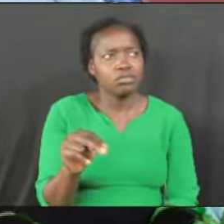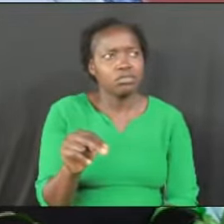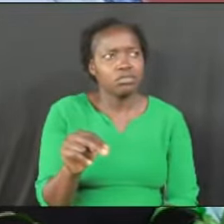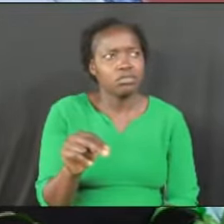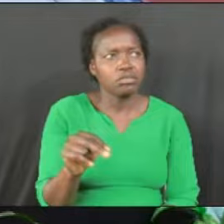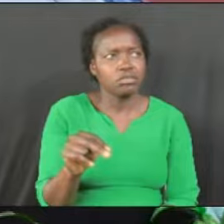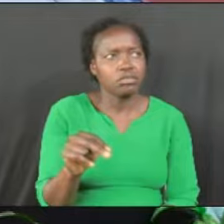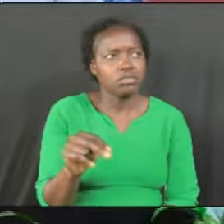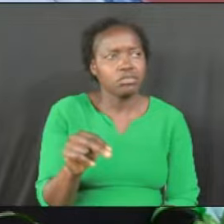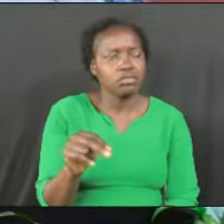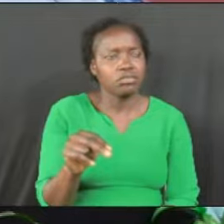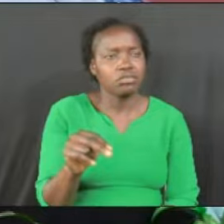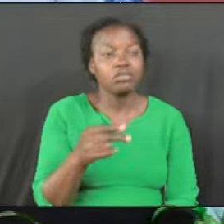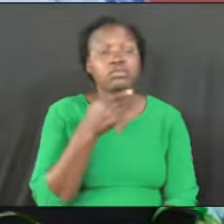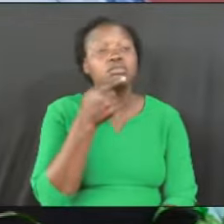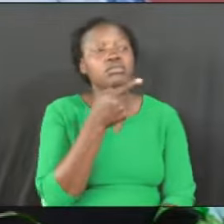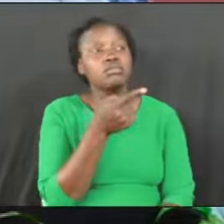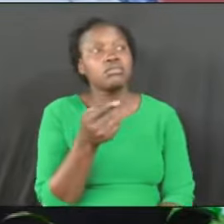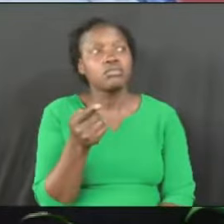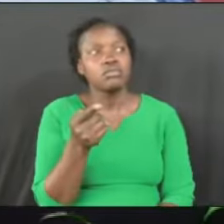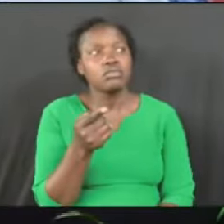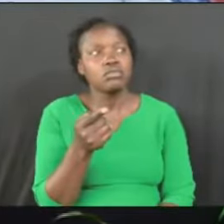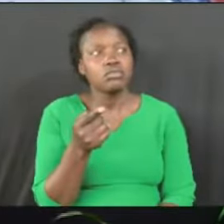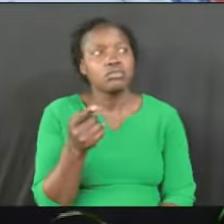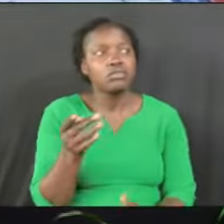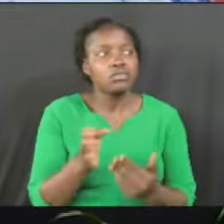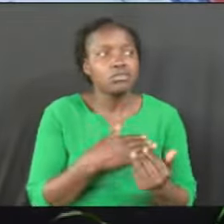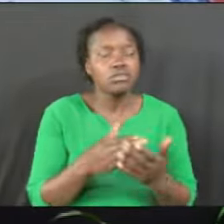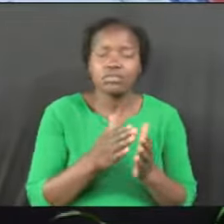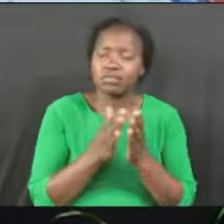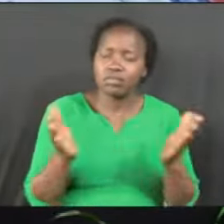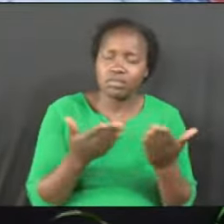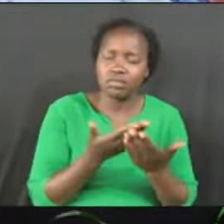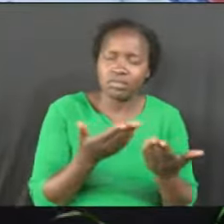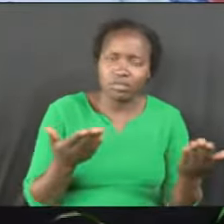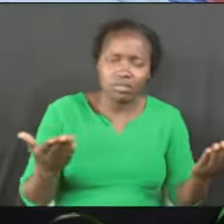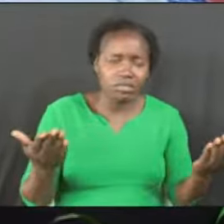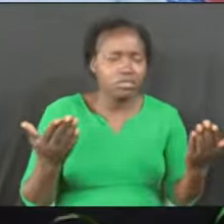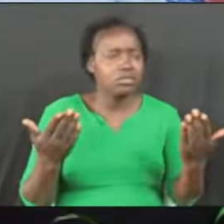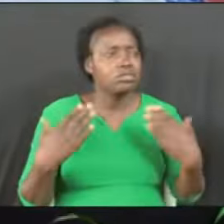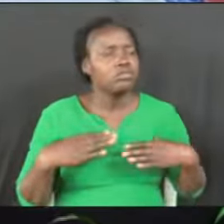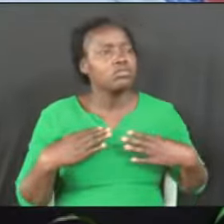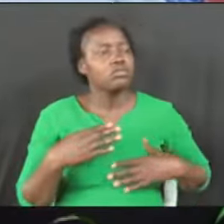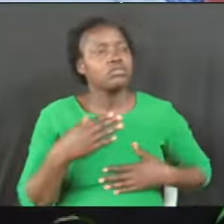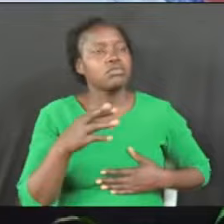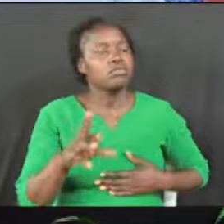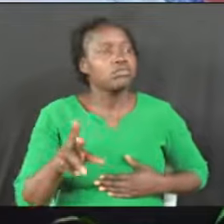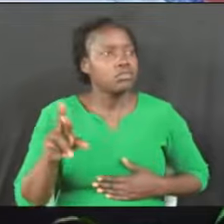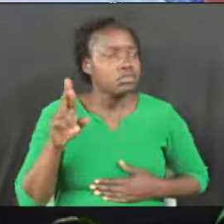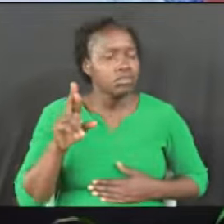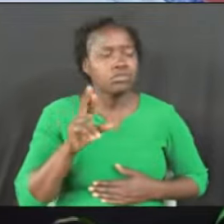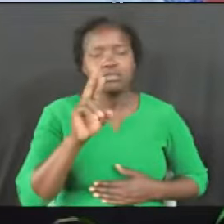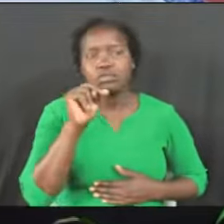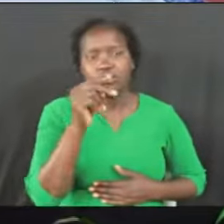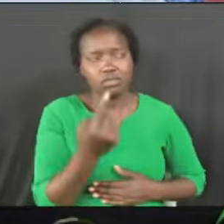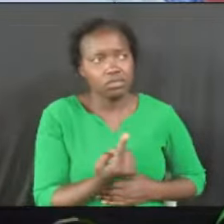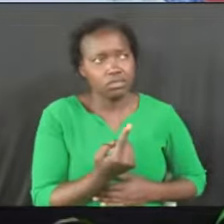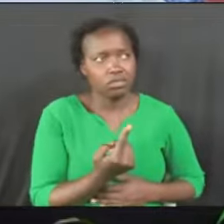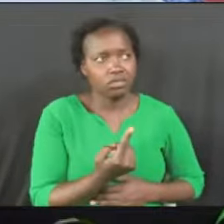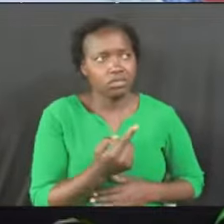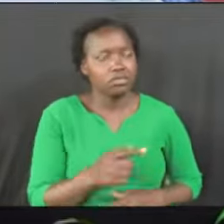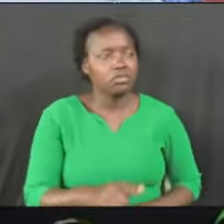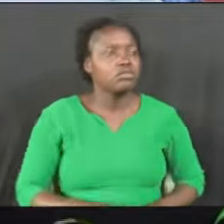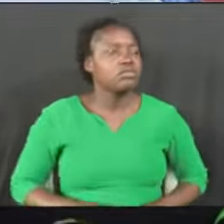But can I tell you, no matter how great these orators were, nobody